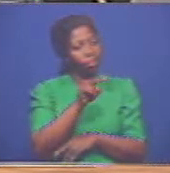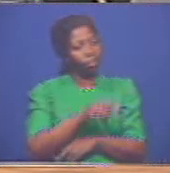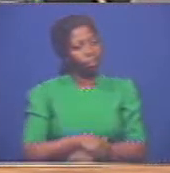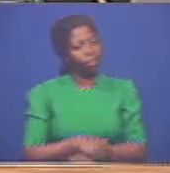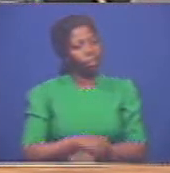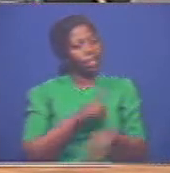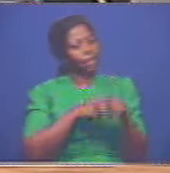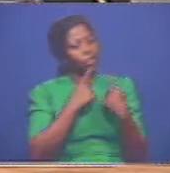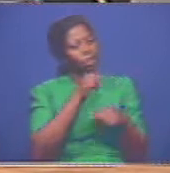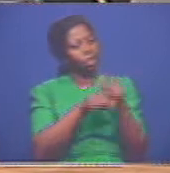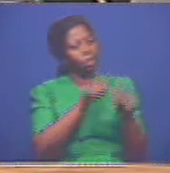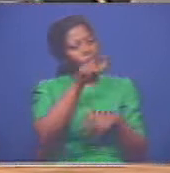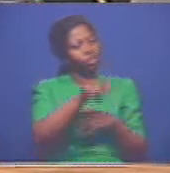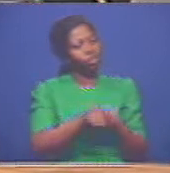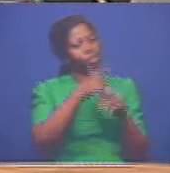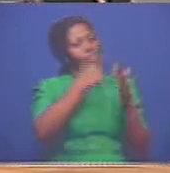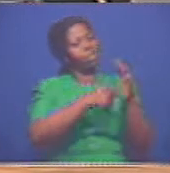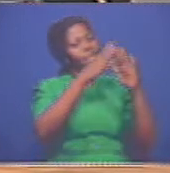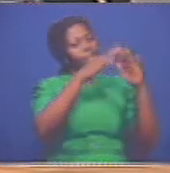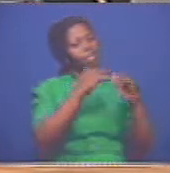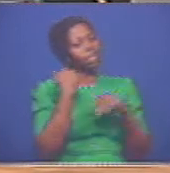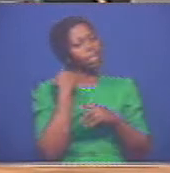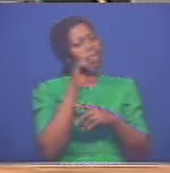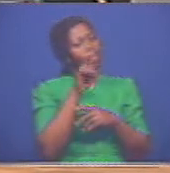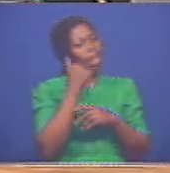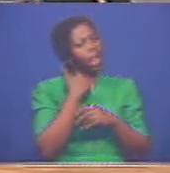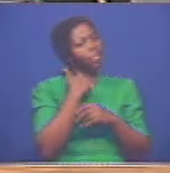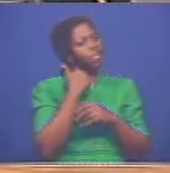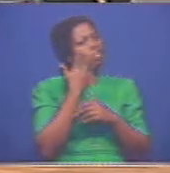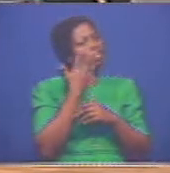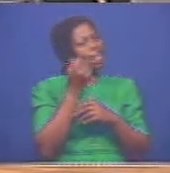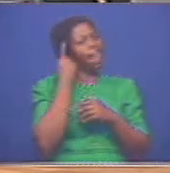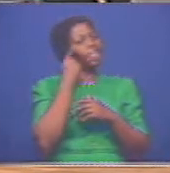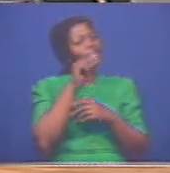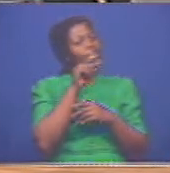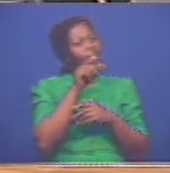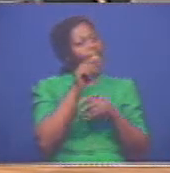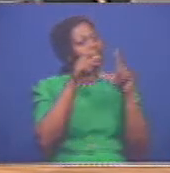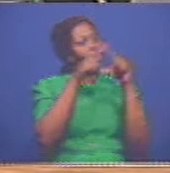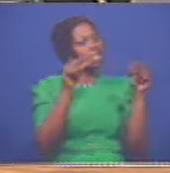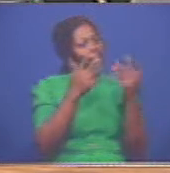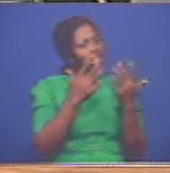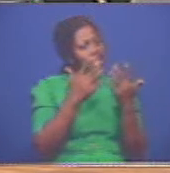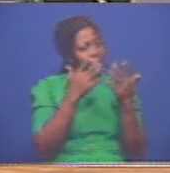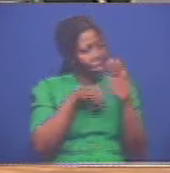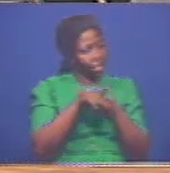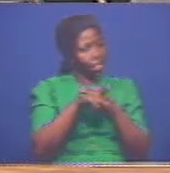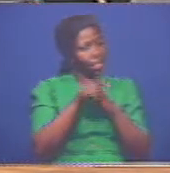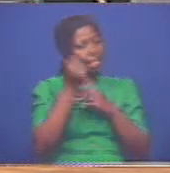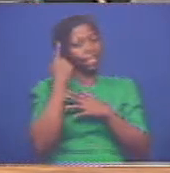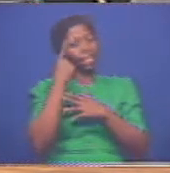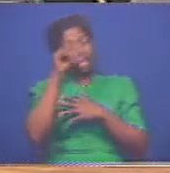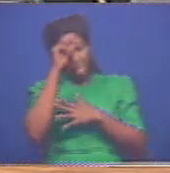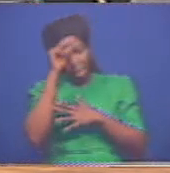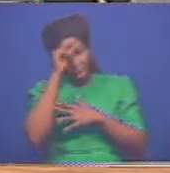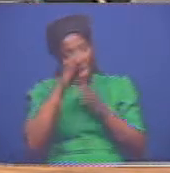When we talk about affordable housing, number one, first of all, have we ever managed to get the concept right? In the understanding of government